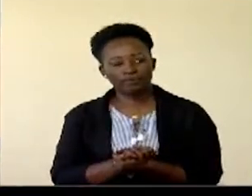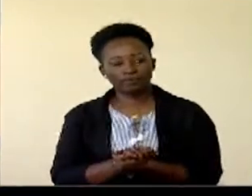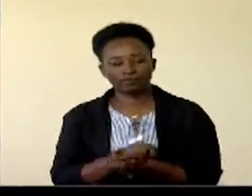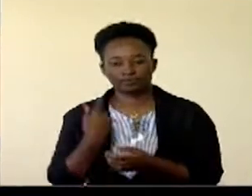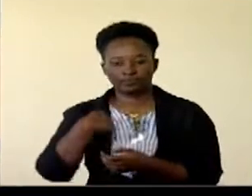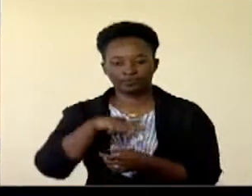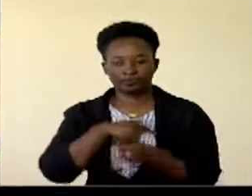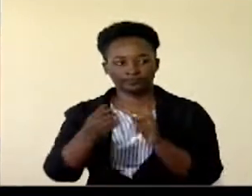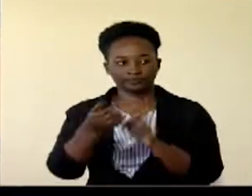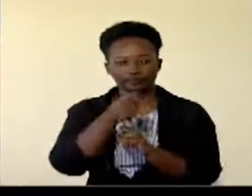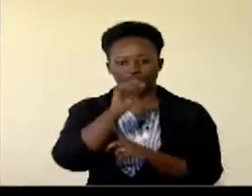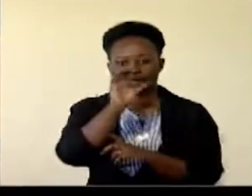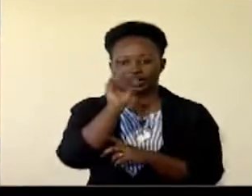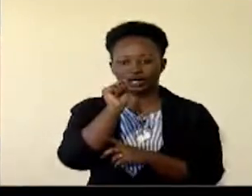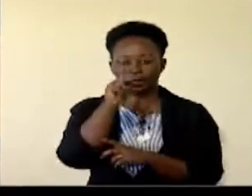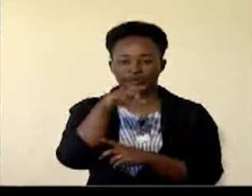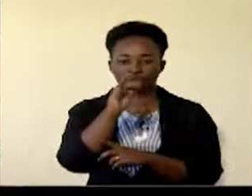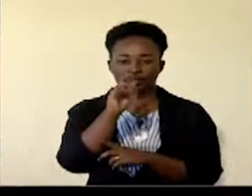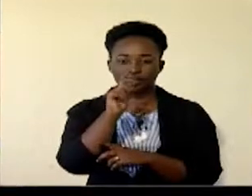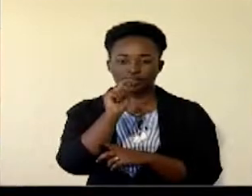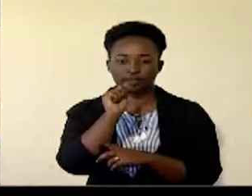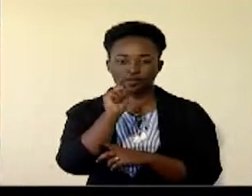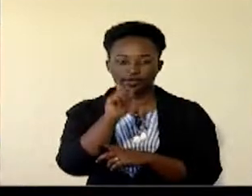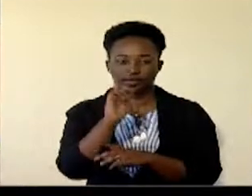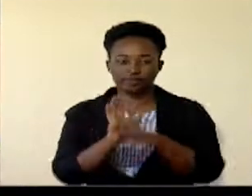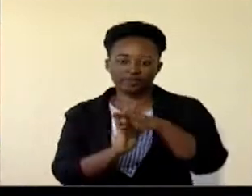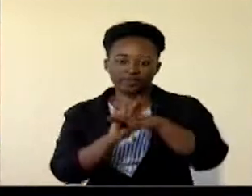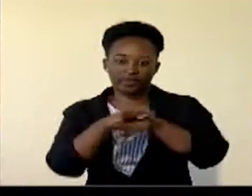we get capital inflows,